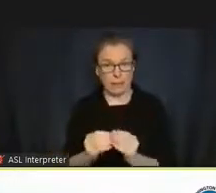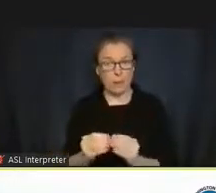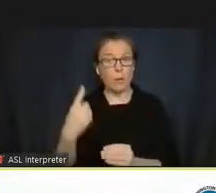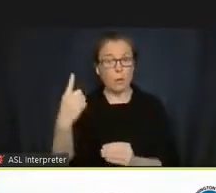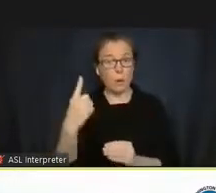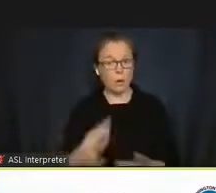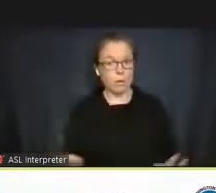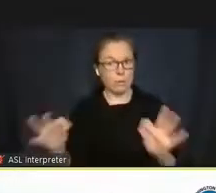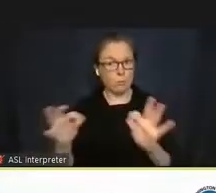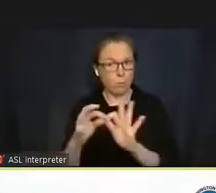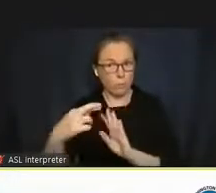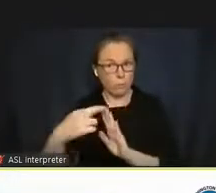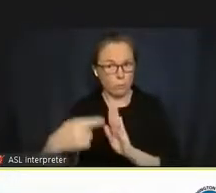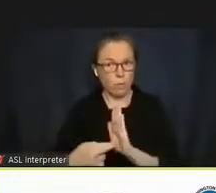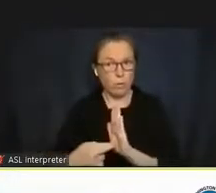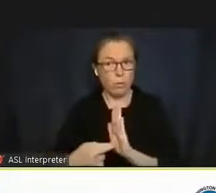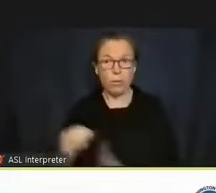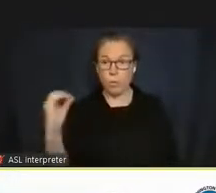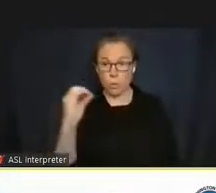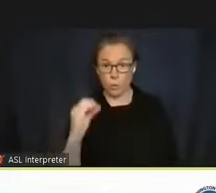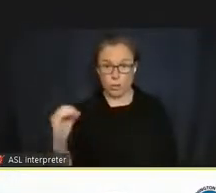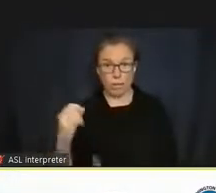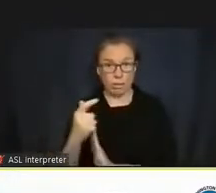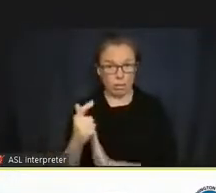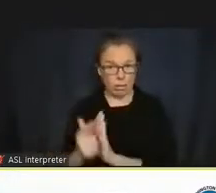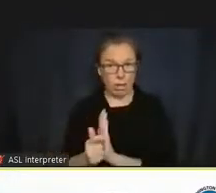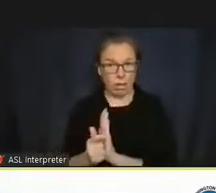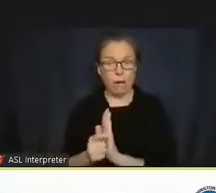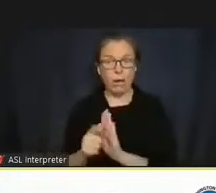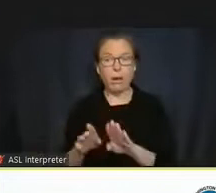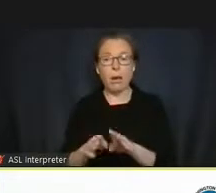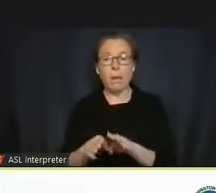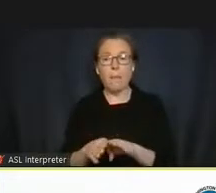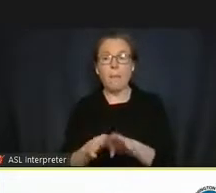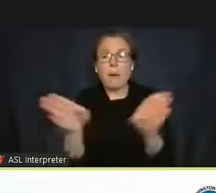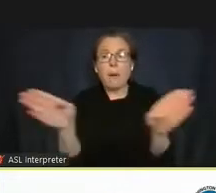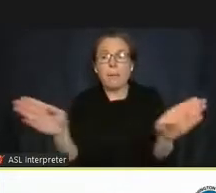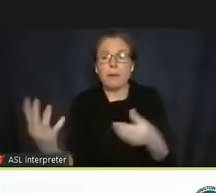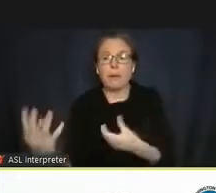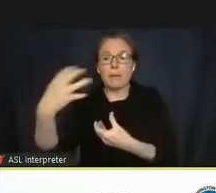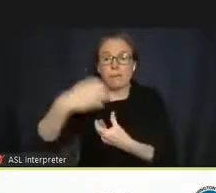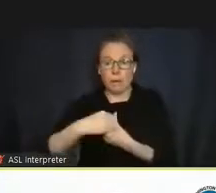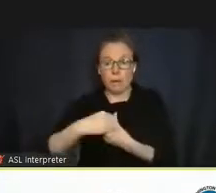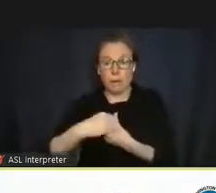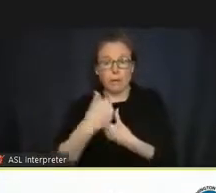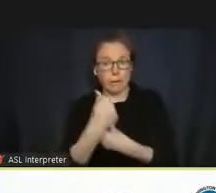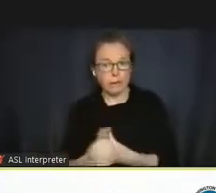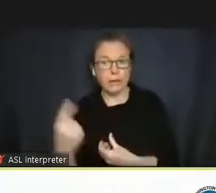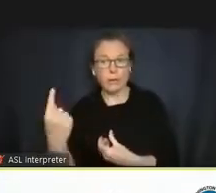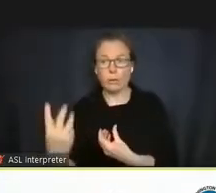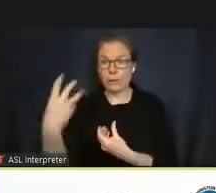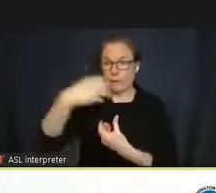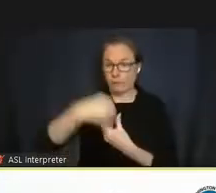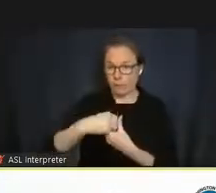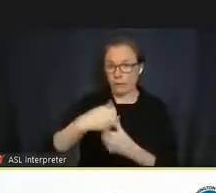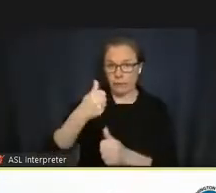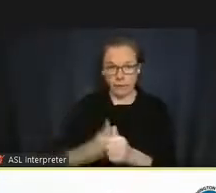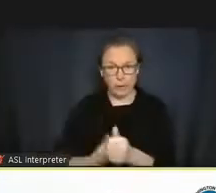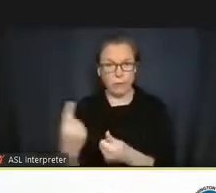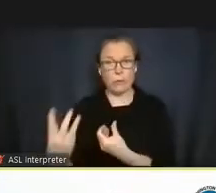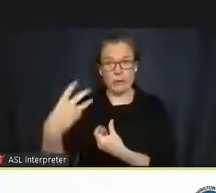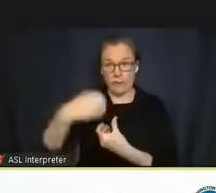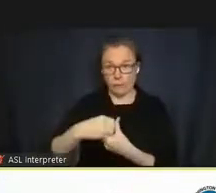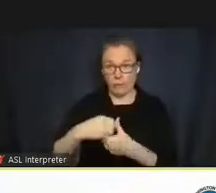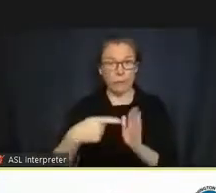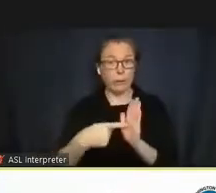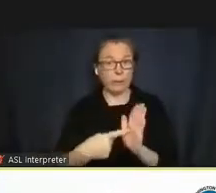tenets of Oregon budget law is public participation. For example, the budget committee